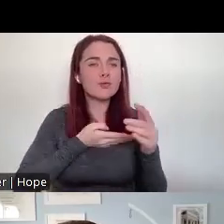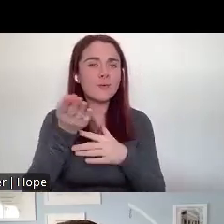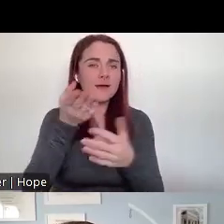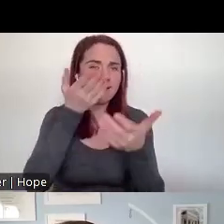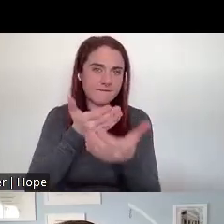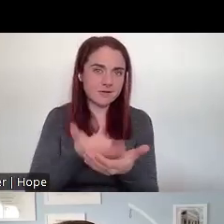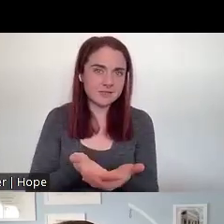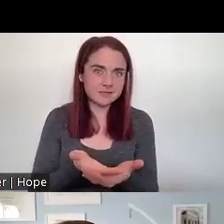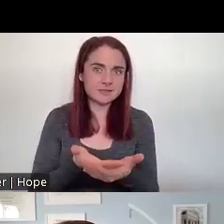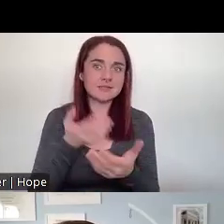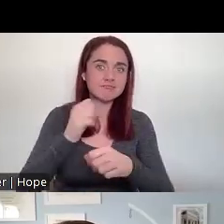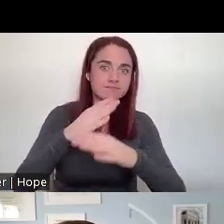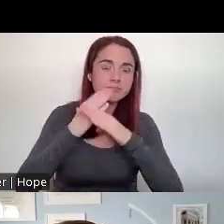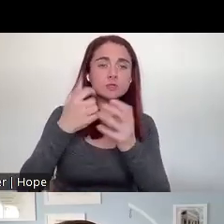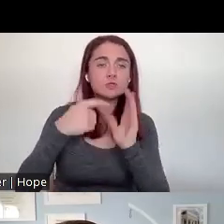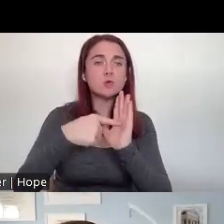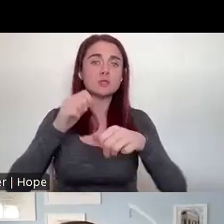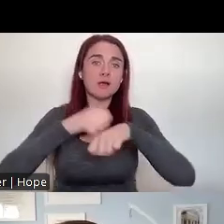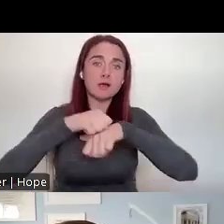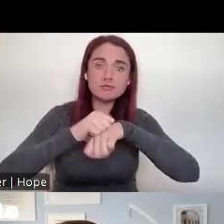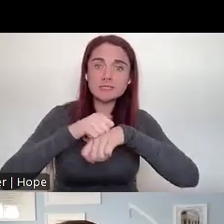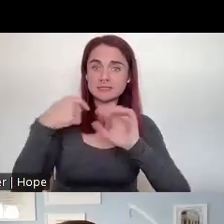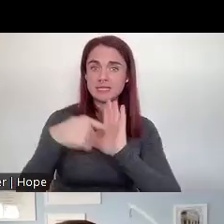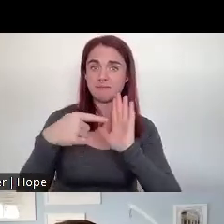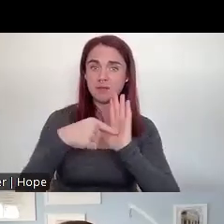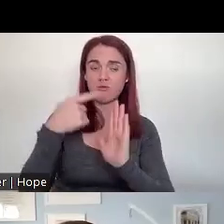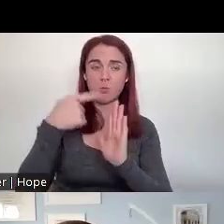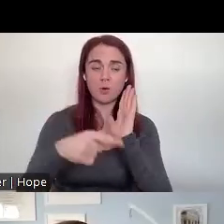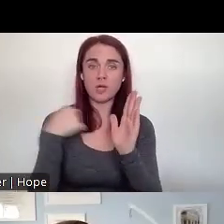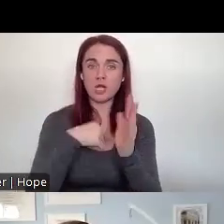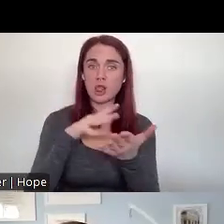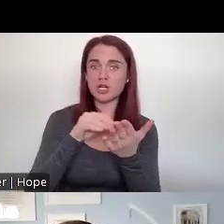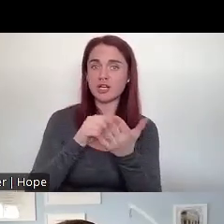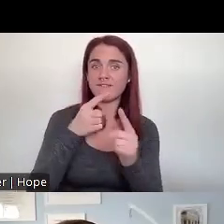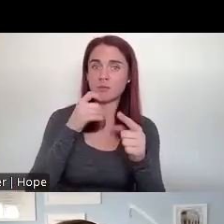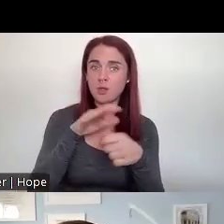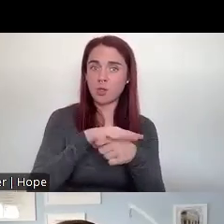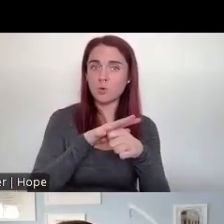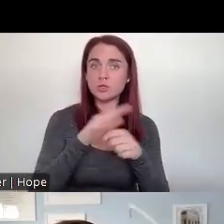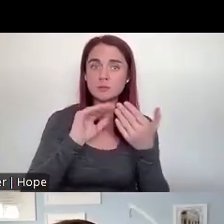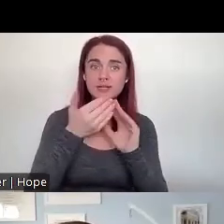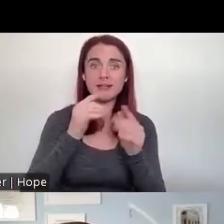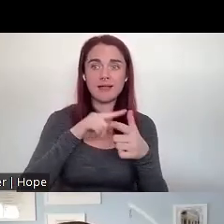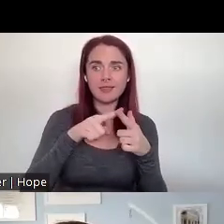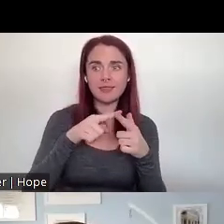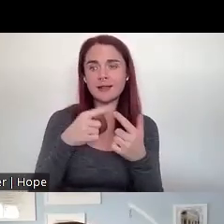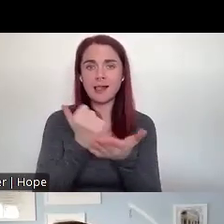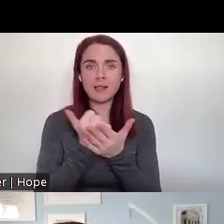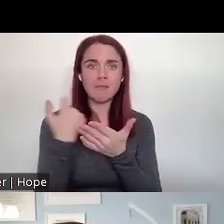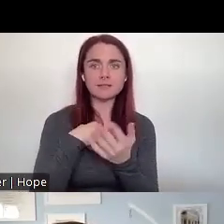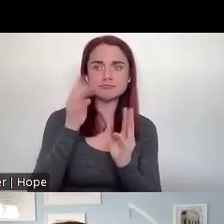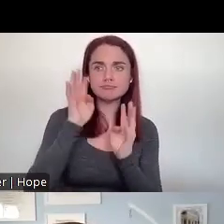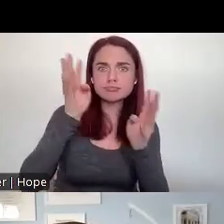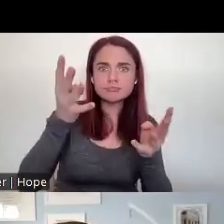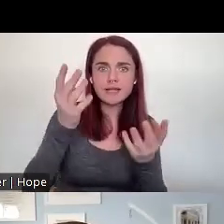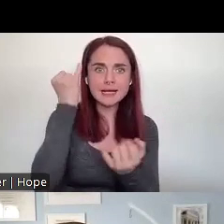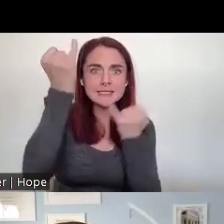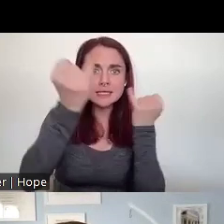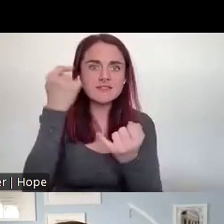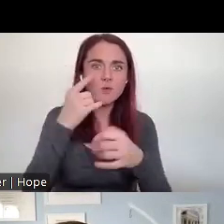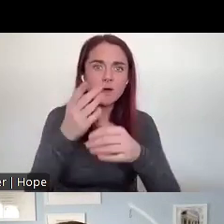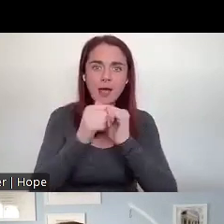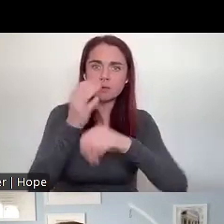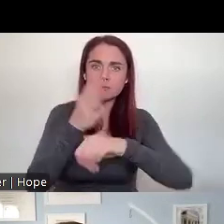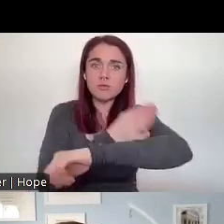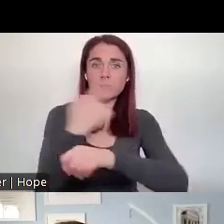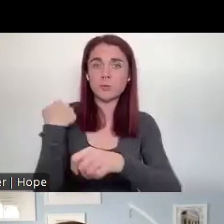to share a concrete example of how we are learning from our local community and generating ideas for improvement. And so we saw gaps